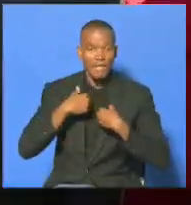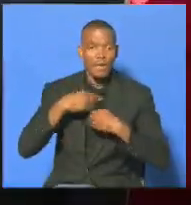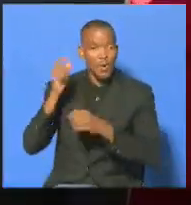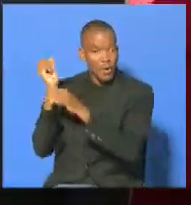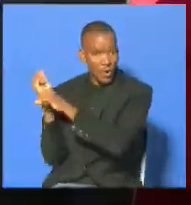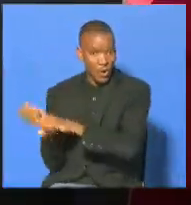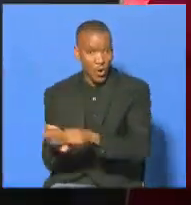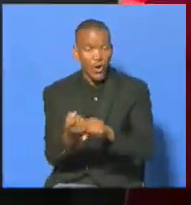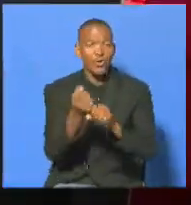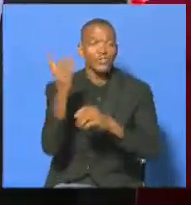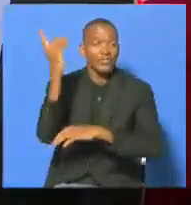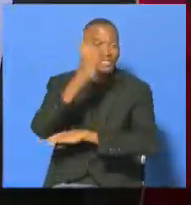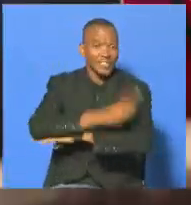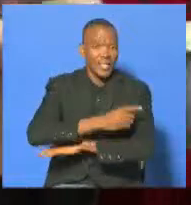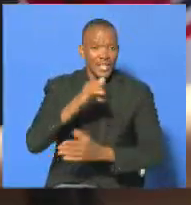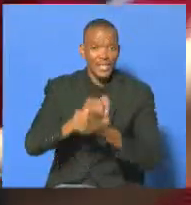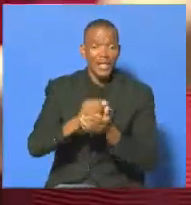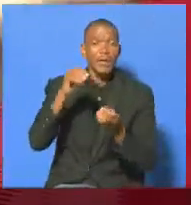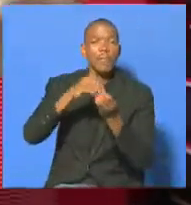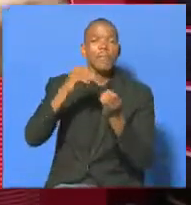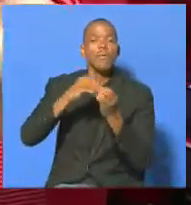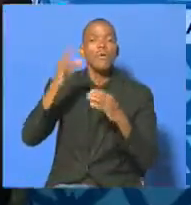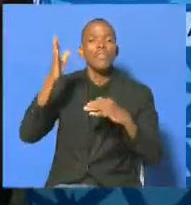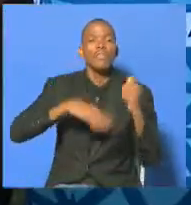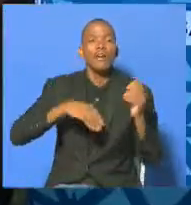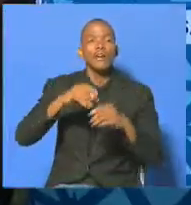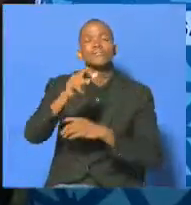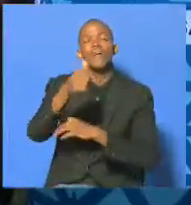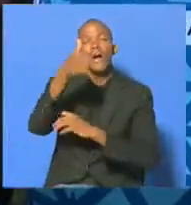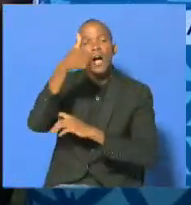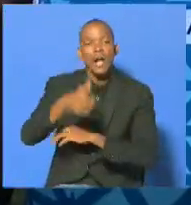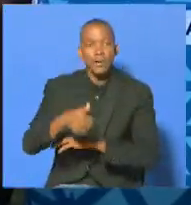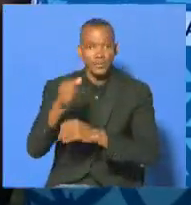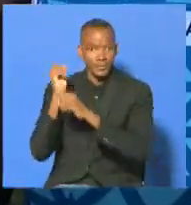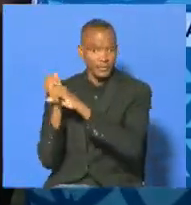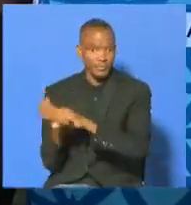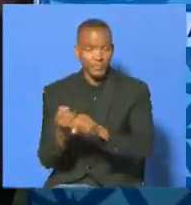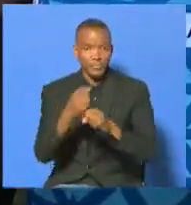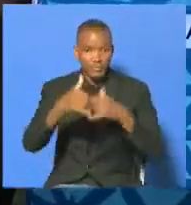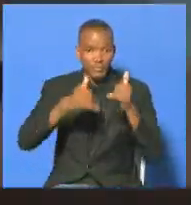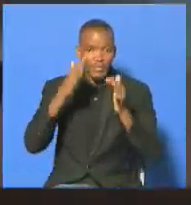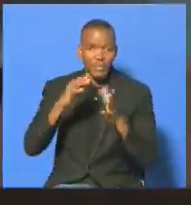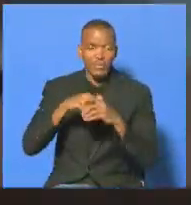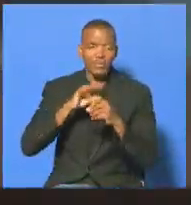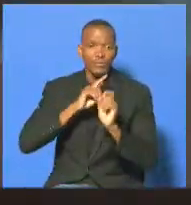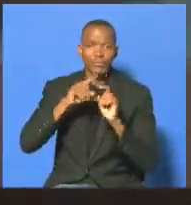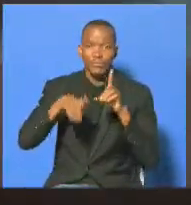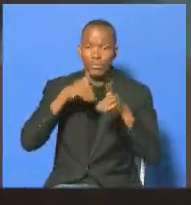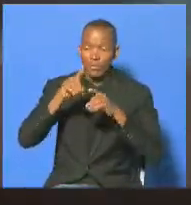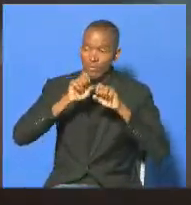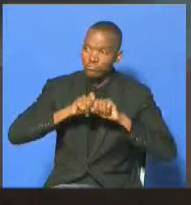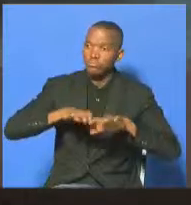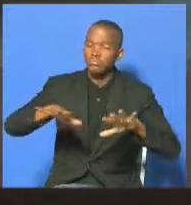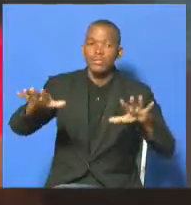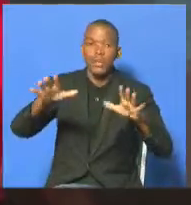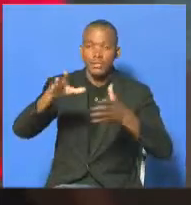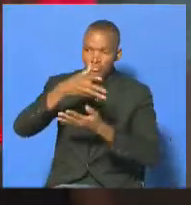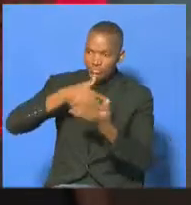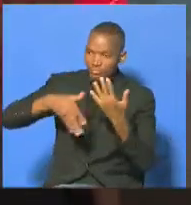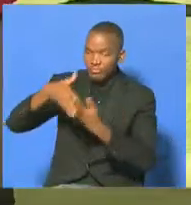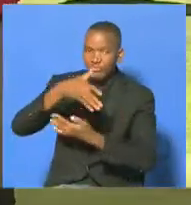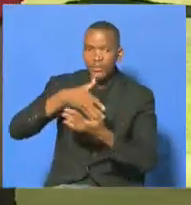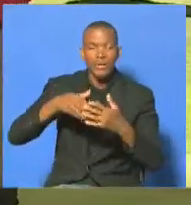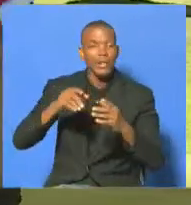has attracted more than 100 golf players, as an opportunity to take the party to the people and to interact with